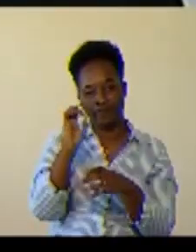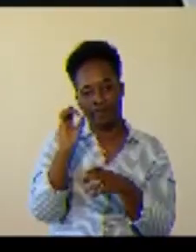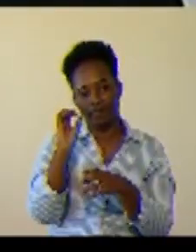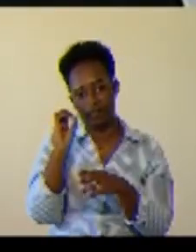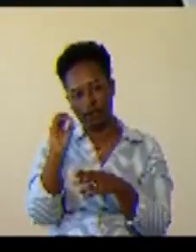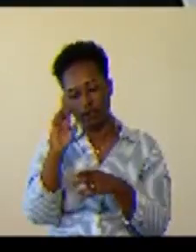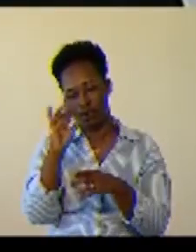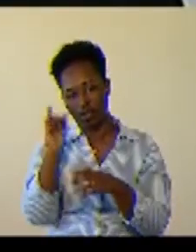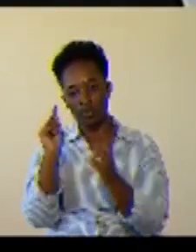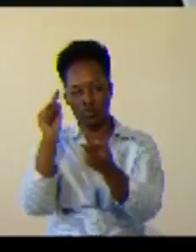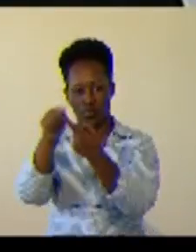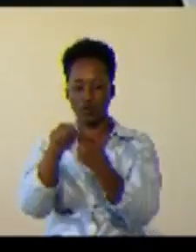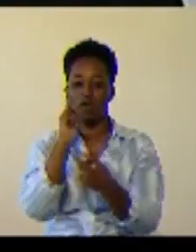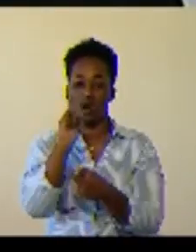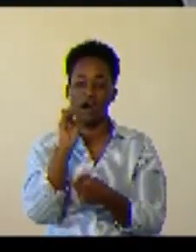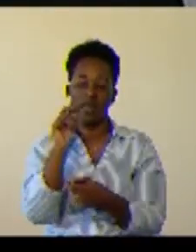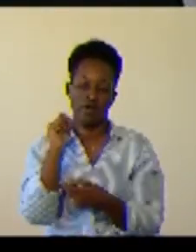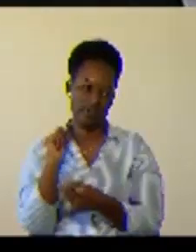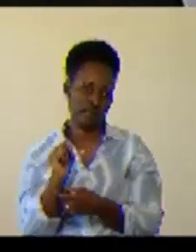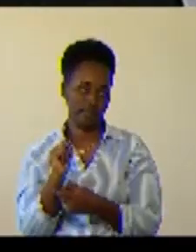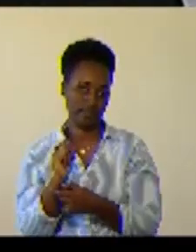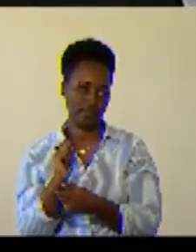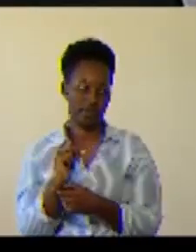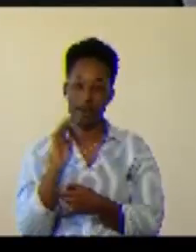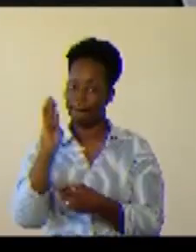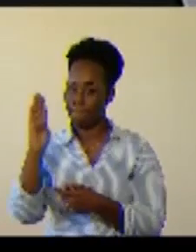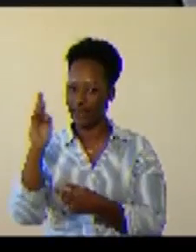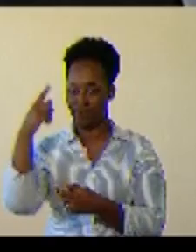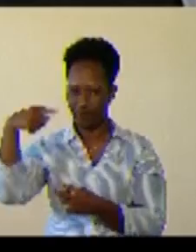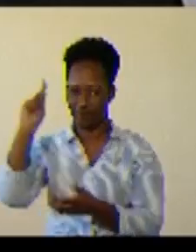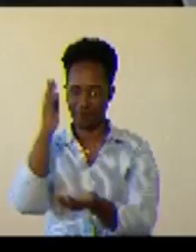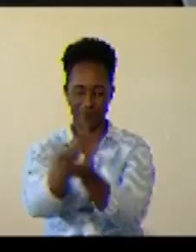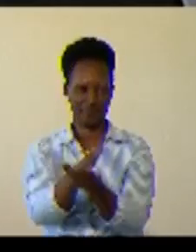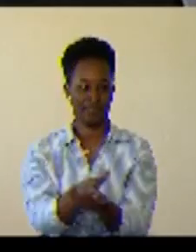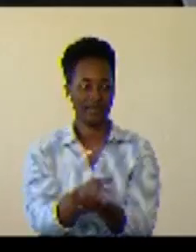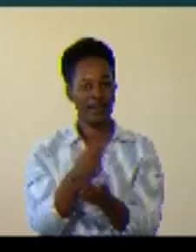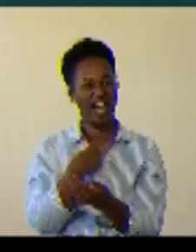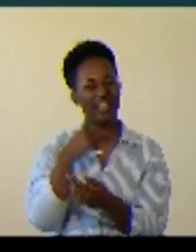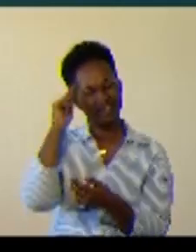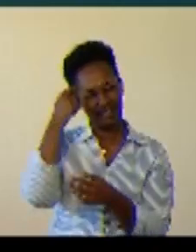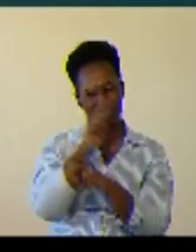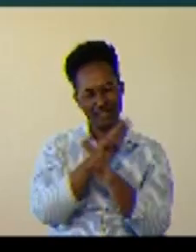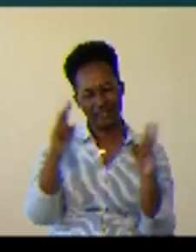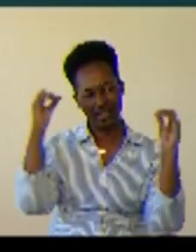are wrong, but B is right. I think this is very clear.